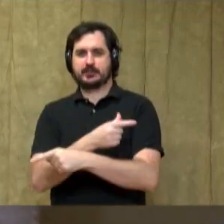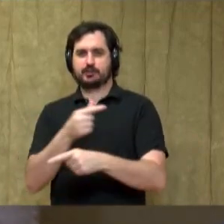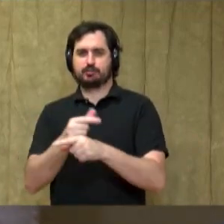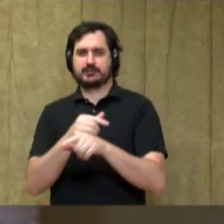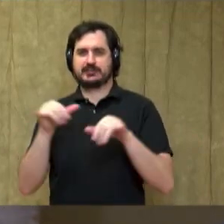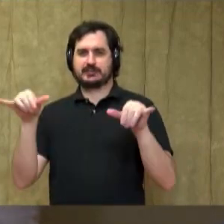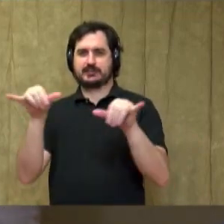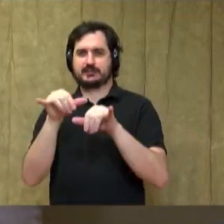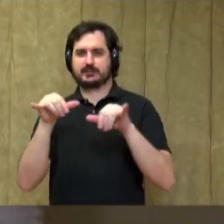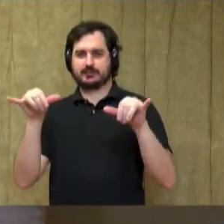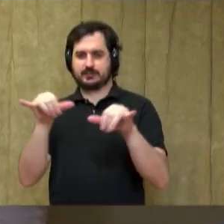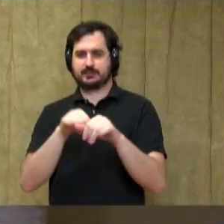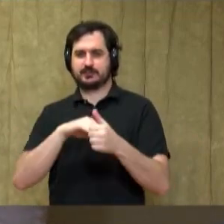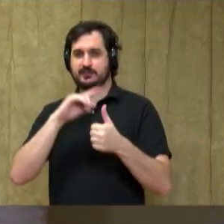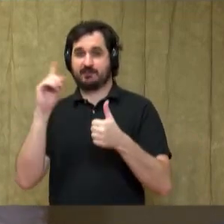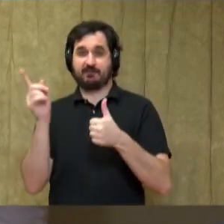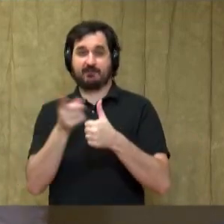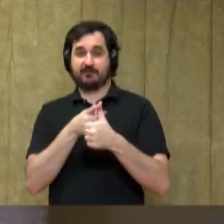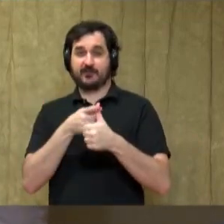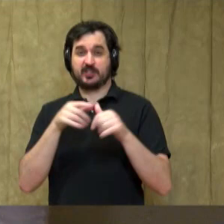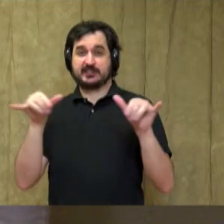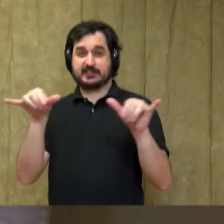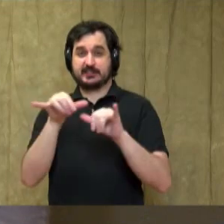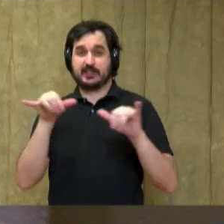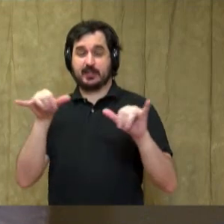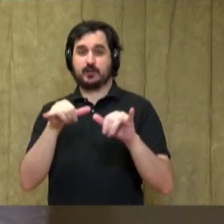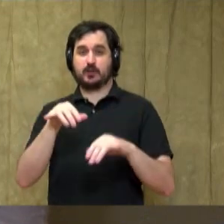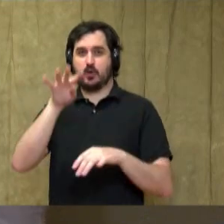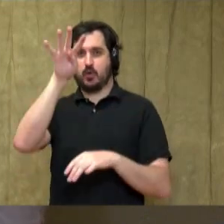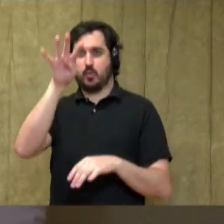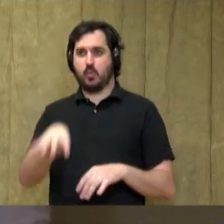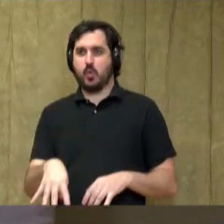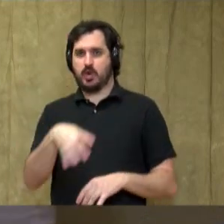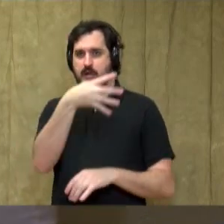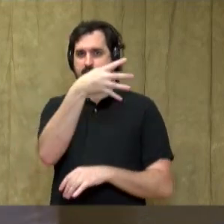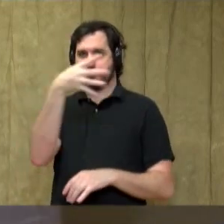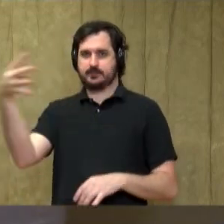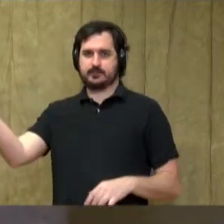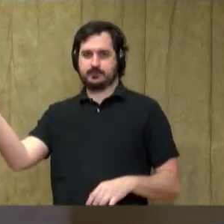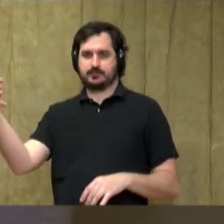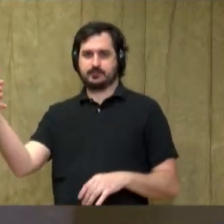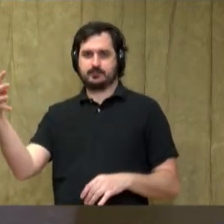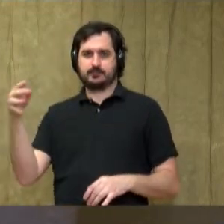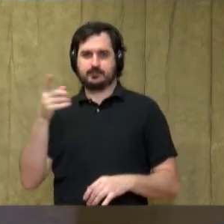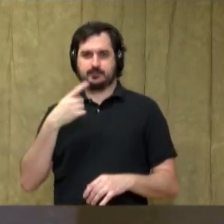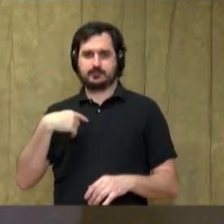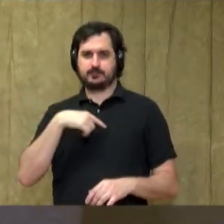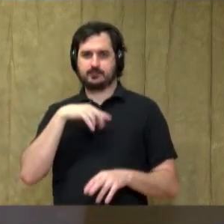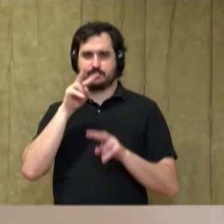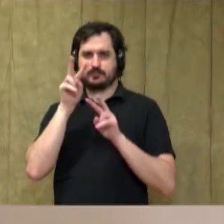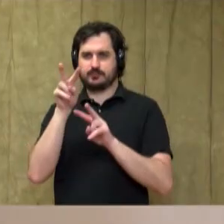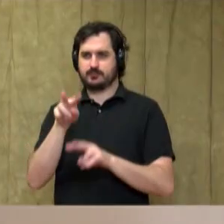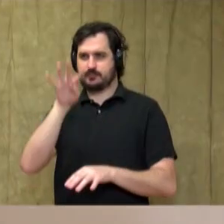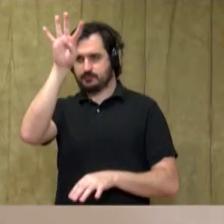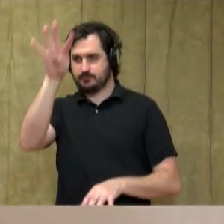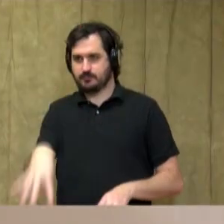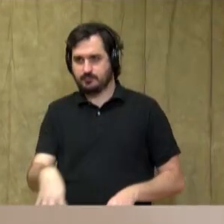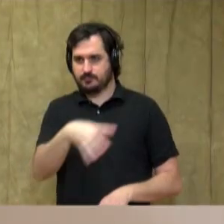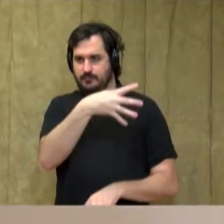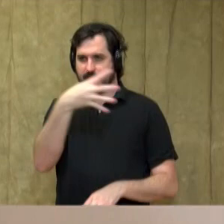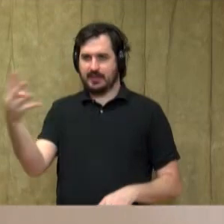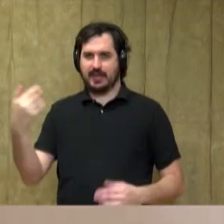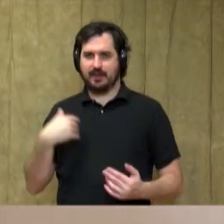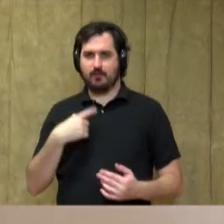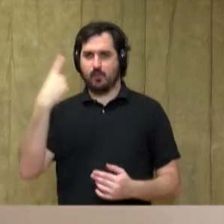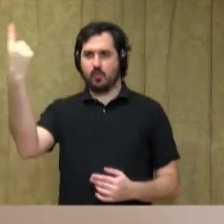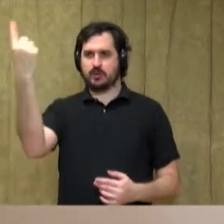coordinate grid. We're going to look at quadrant 1 only. So when you're looking at a coordinate grid, there's 4 different quadrants. Today